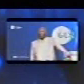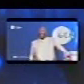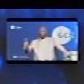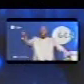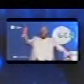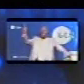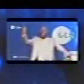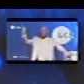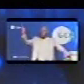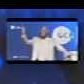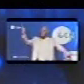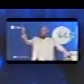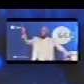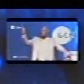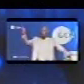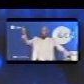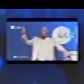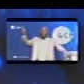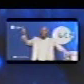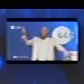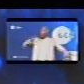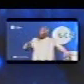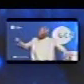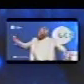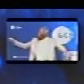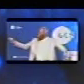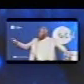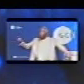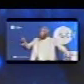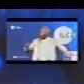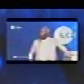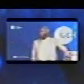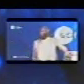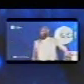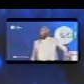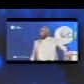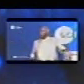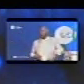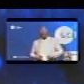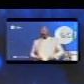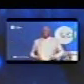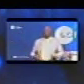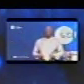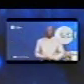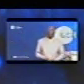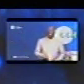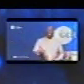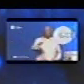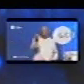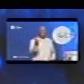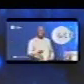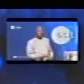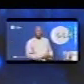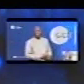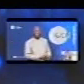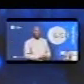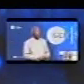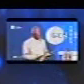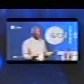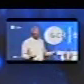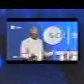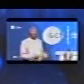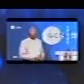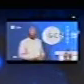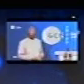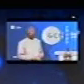then she they saw back. Their faith. She was blind to spiritually. What ordinary and people will not do. They will Sodom the and Gomorrah up